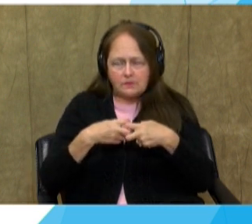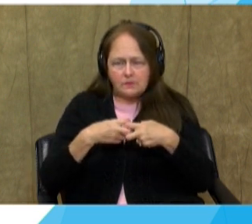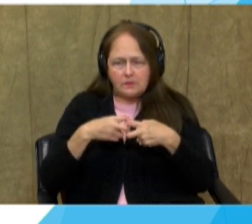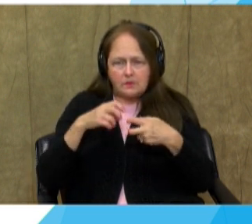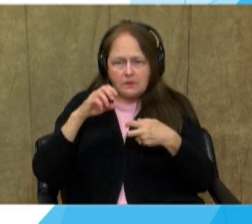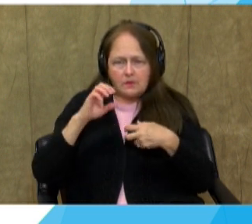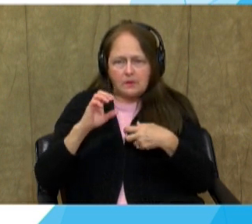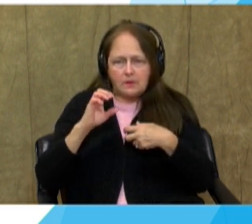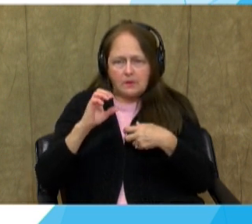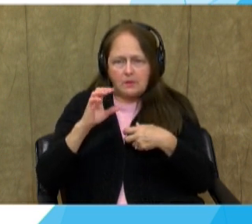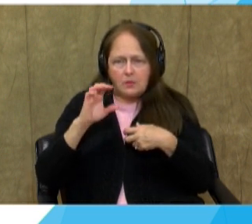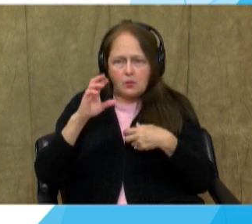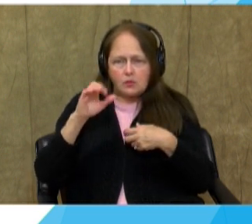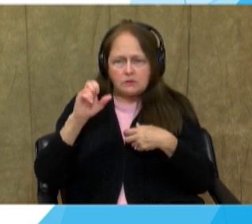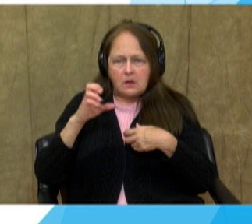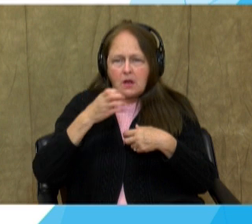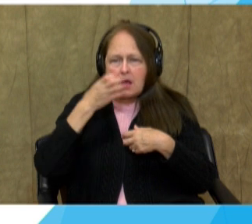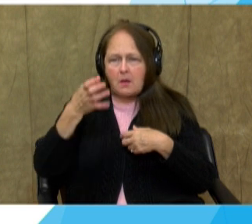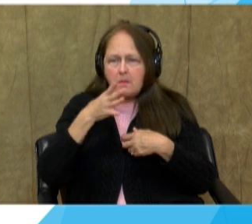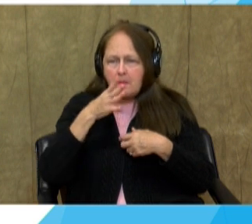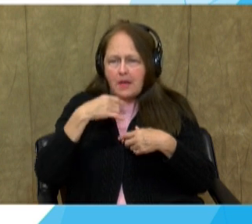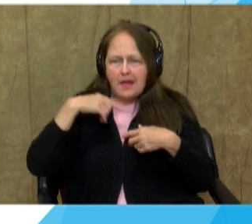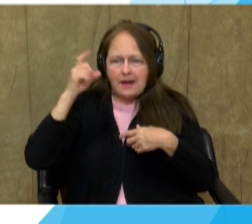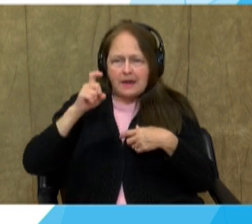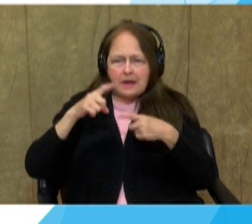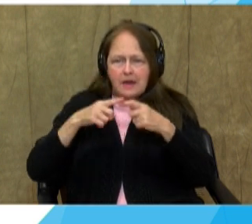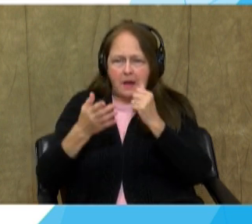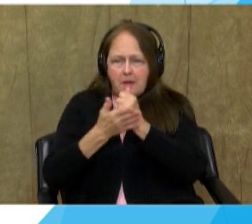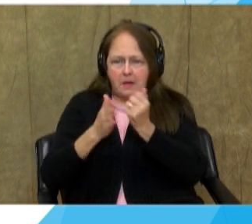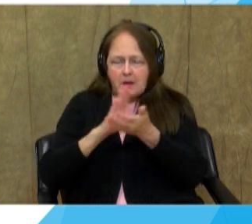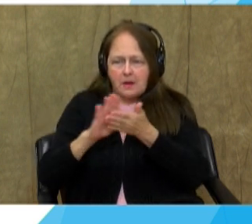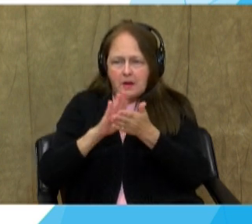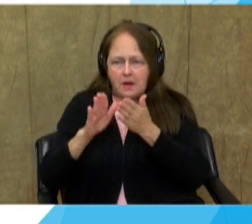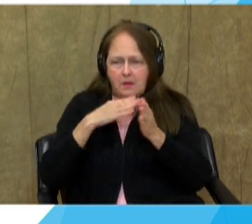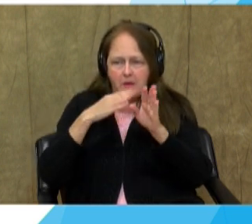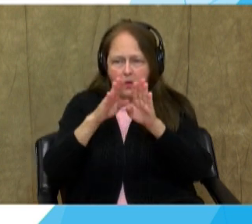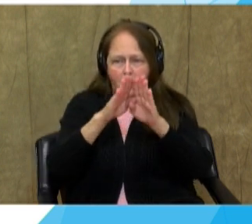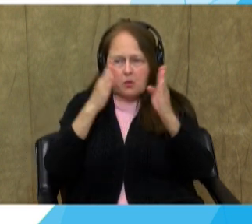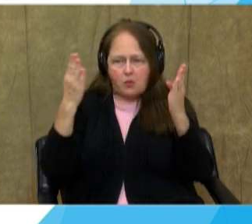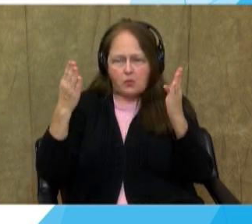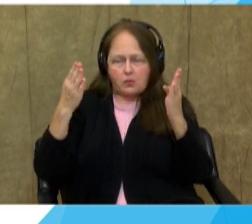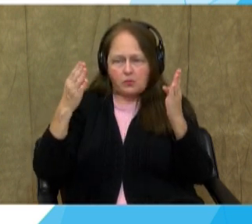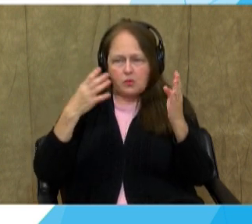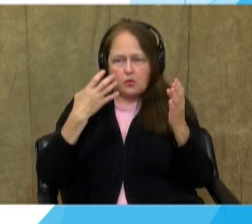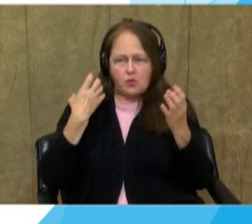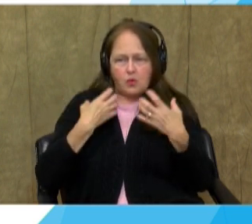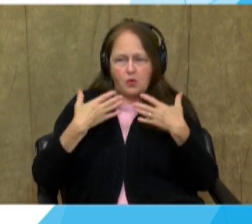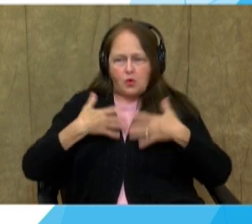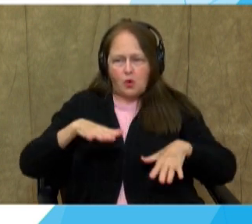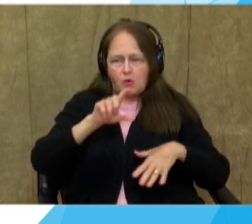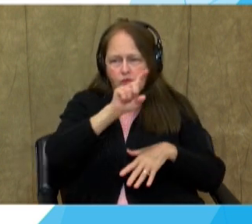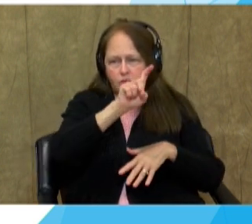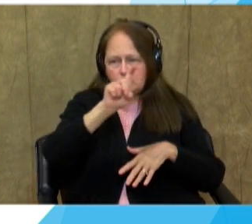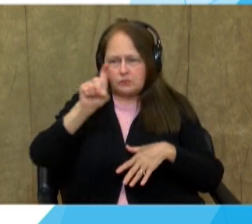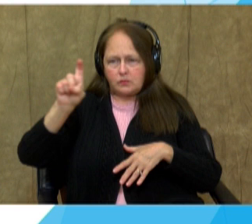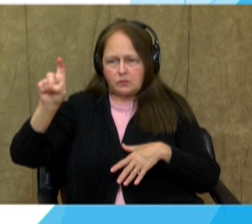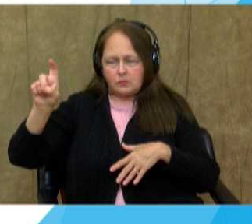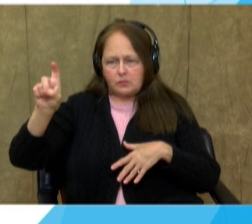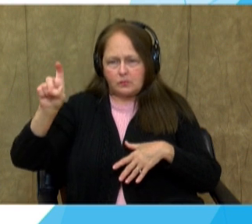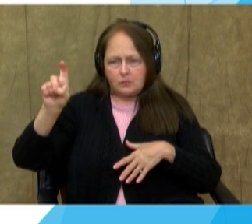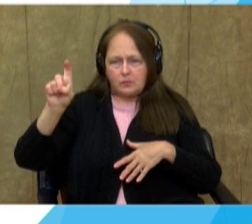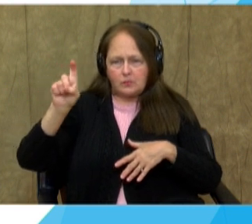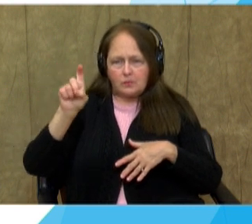him. "Mom, I need you to help me clean my closet." I'm not happy about